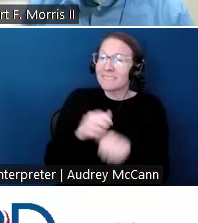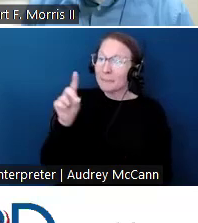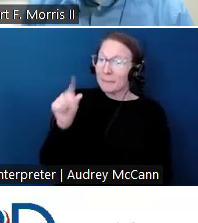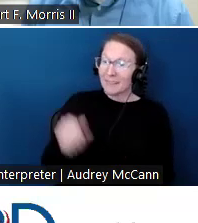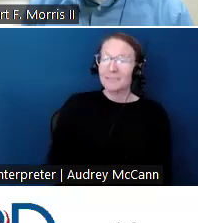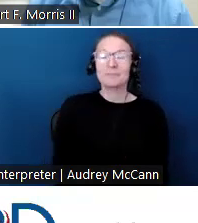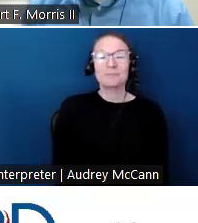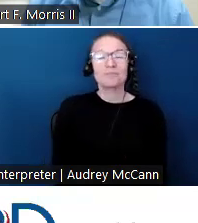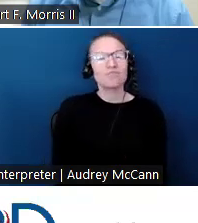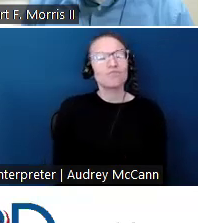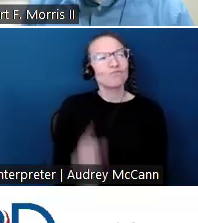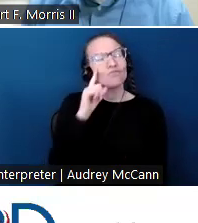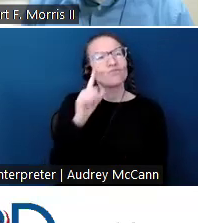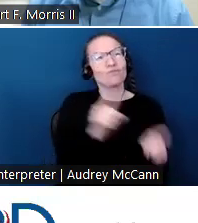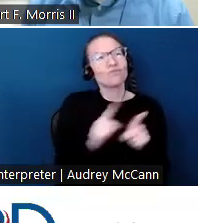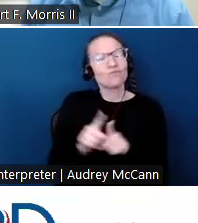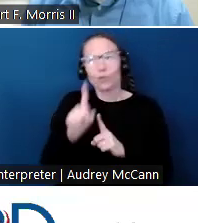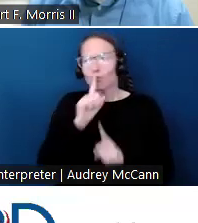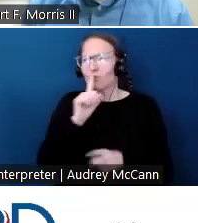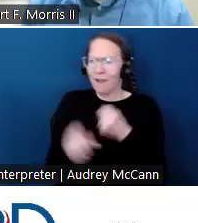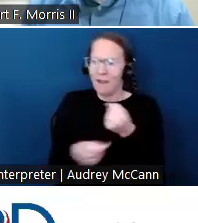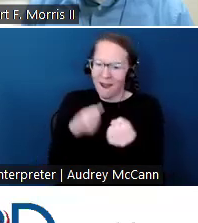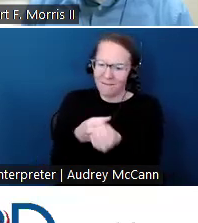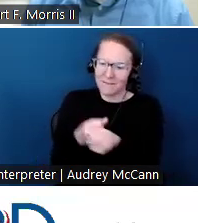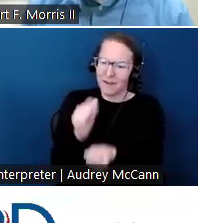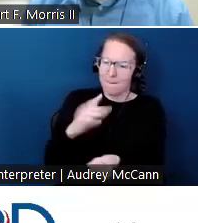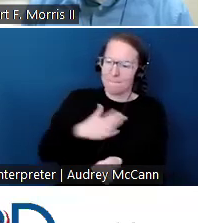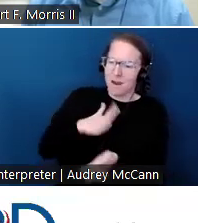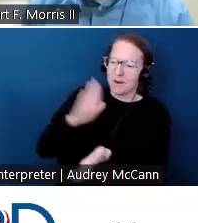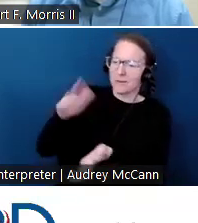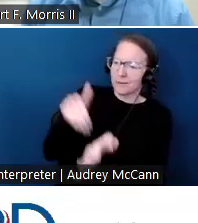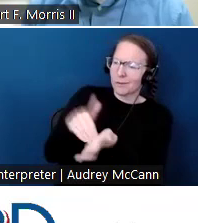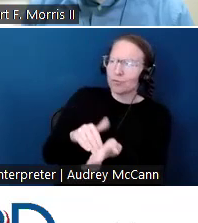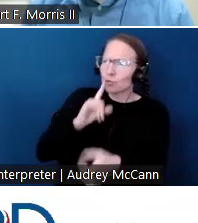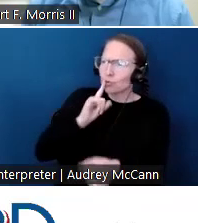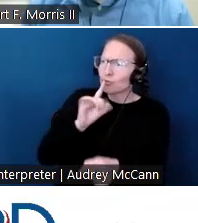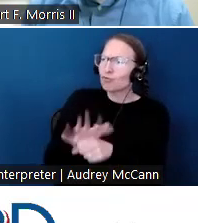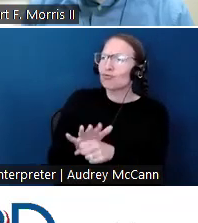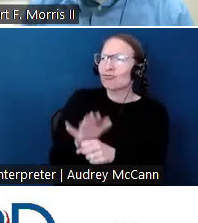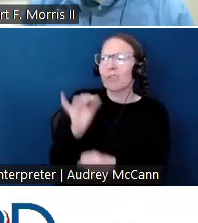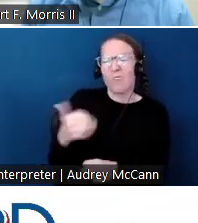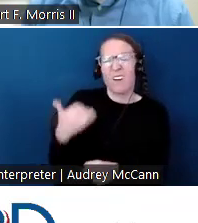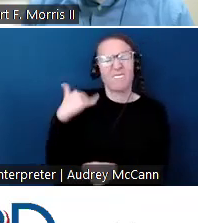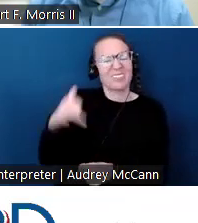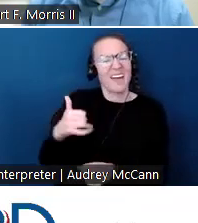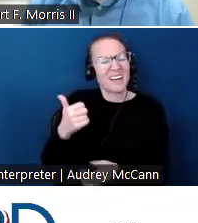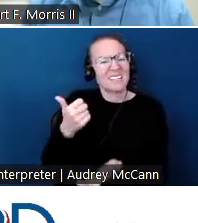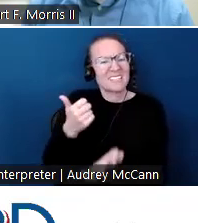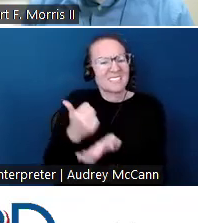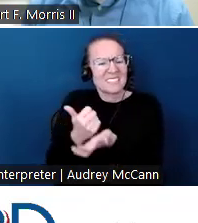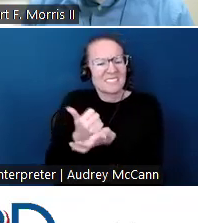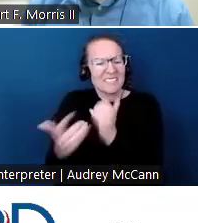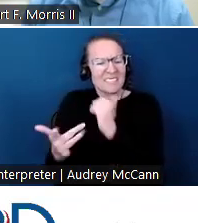that, I think I've really advocated at my center just to ensure that we have that assistive technology up to date